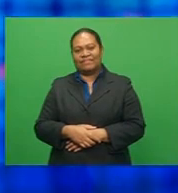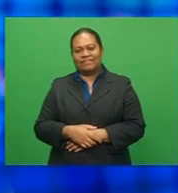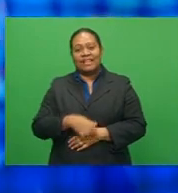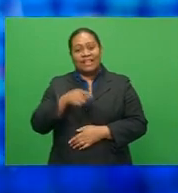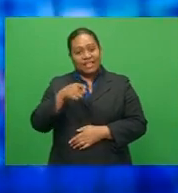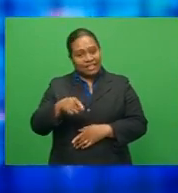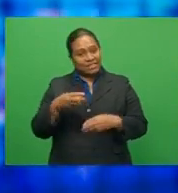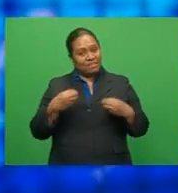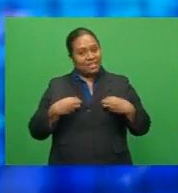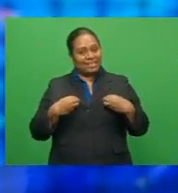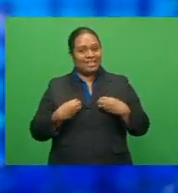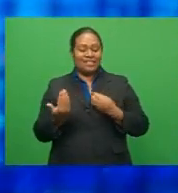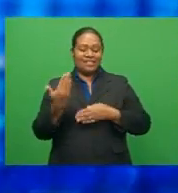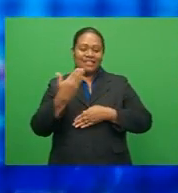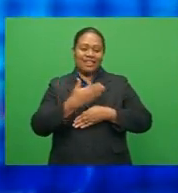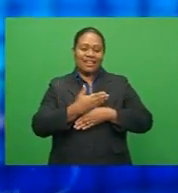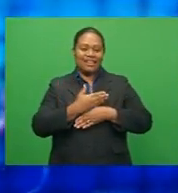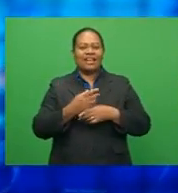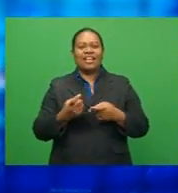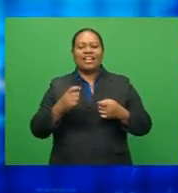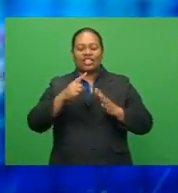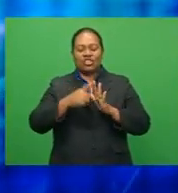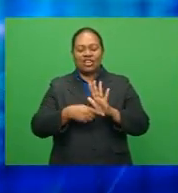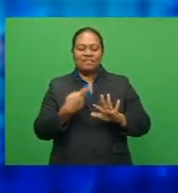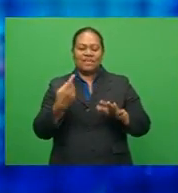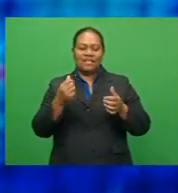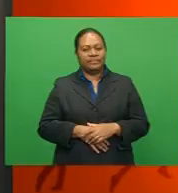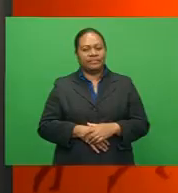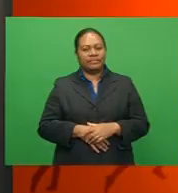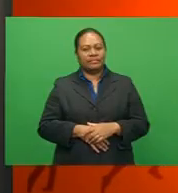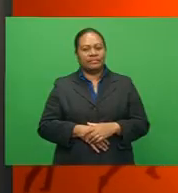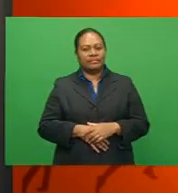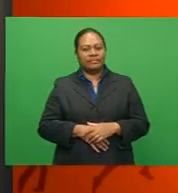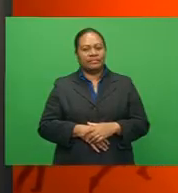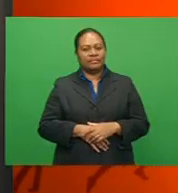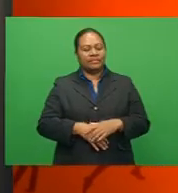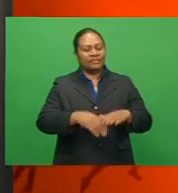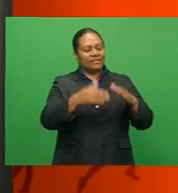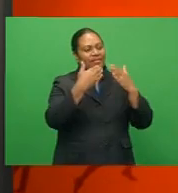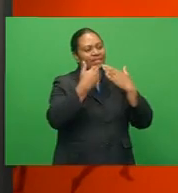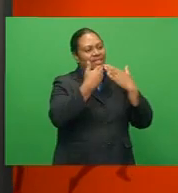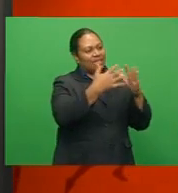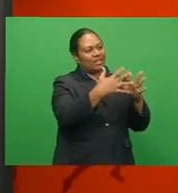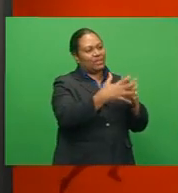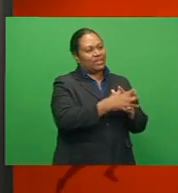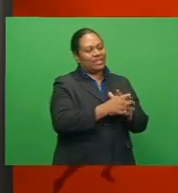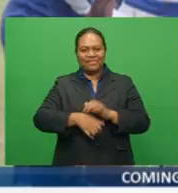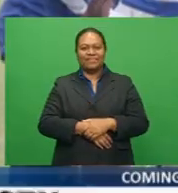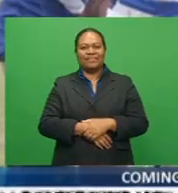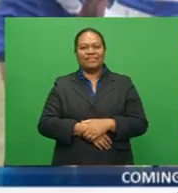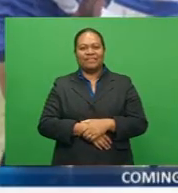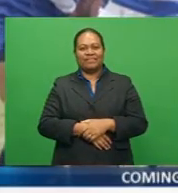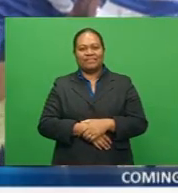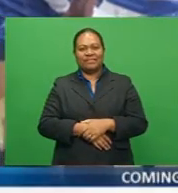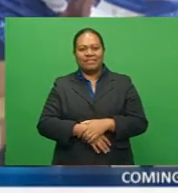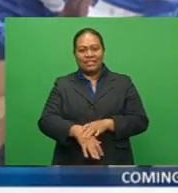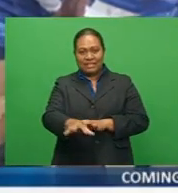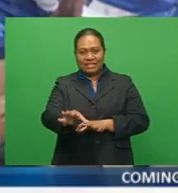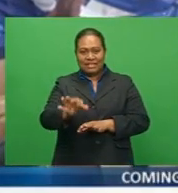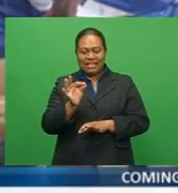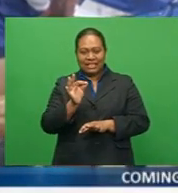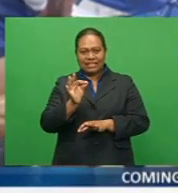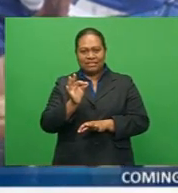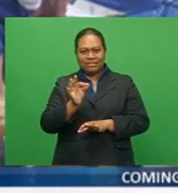That's it from Business Tonight. We now join Jamie with the latest in sports. Vinaka Whitney, and good evening in Sports Tonight. And